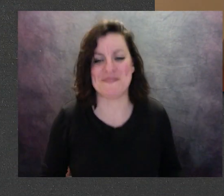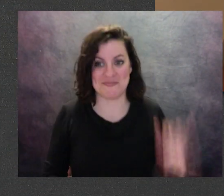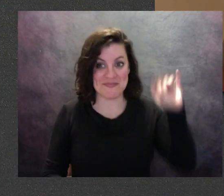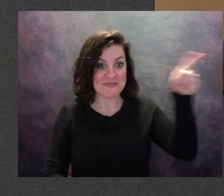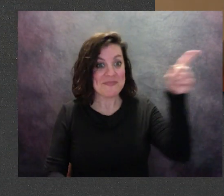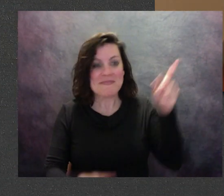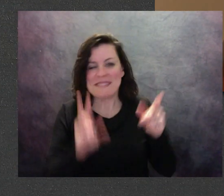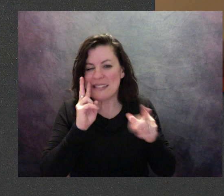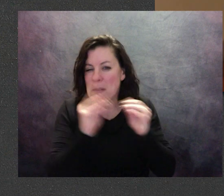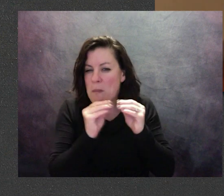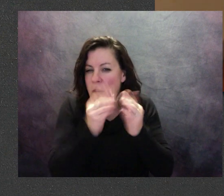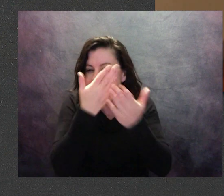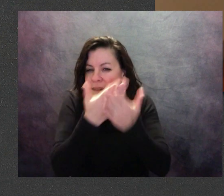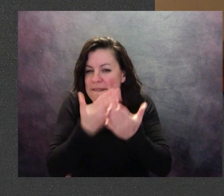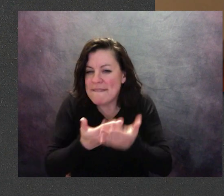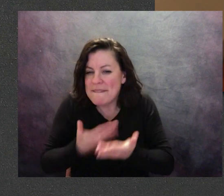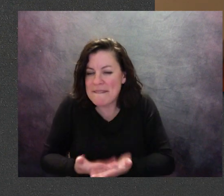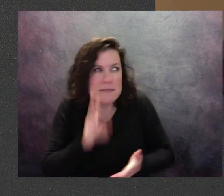go.